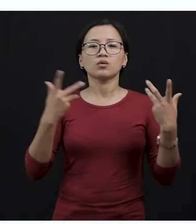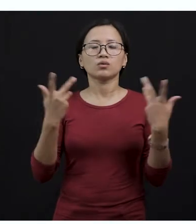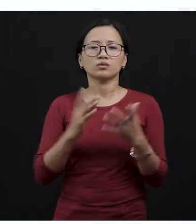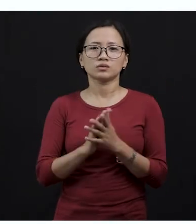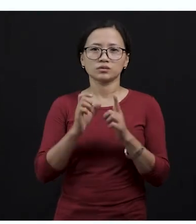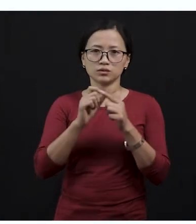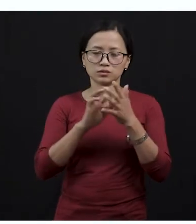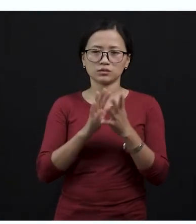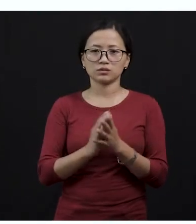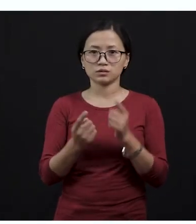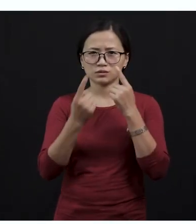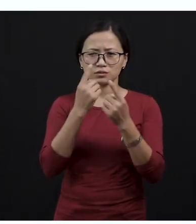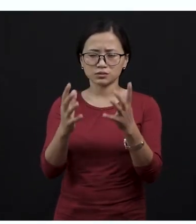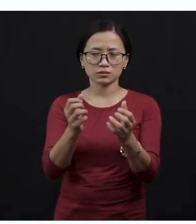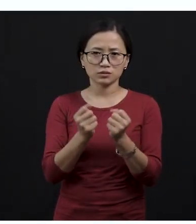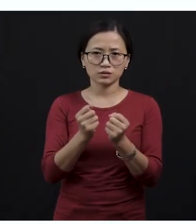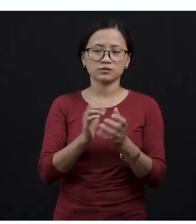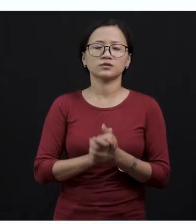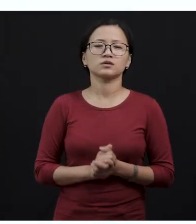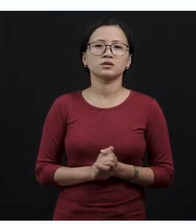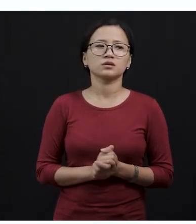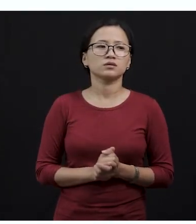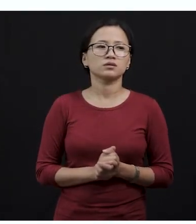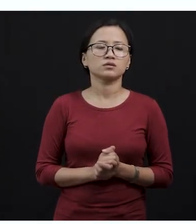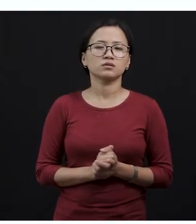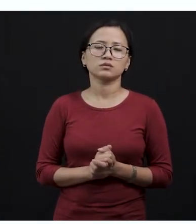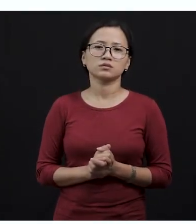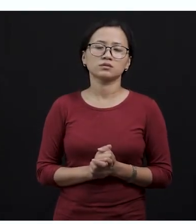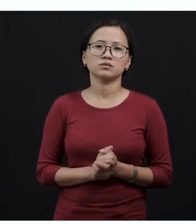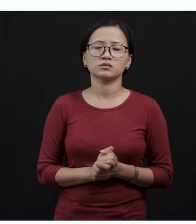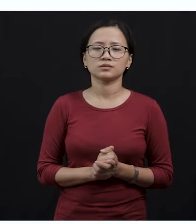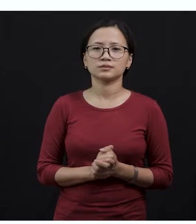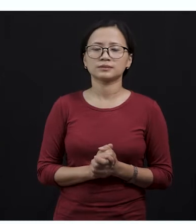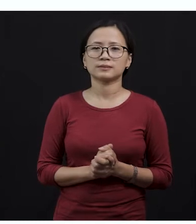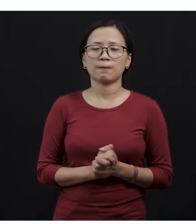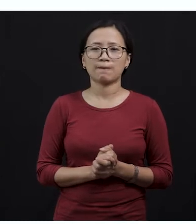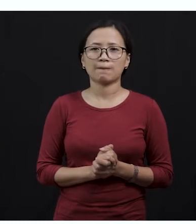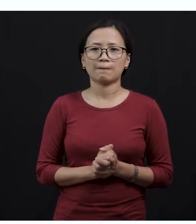cell? The cell that we were just talking about, who discovered this cell?